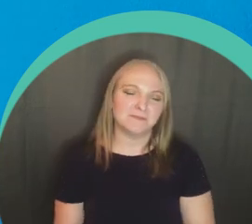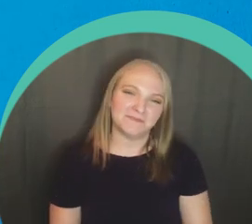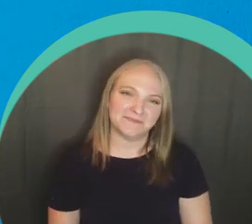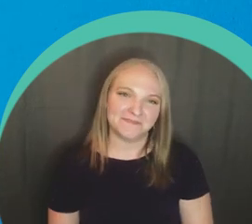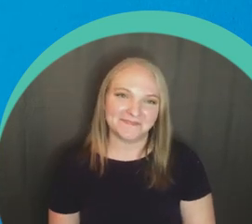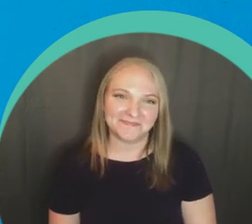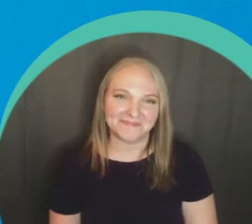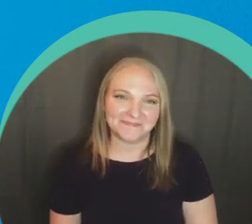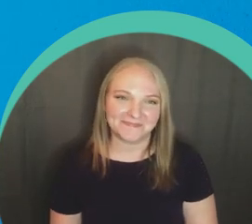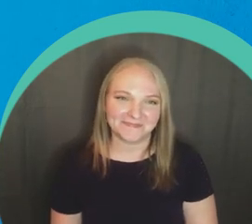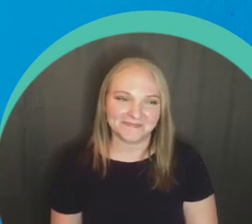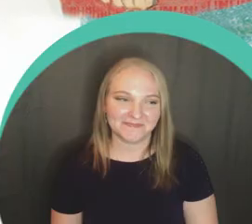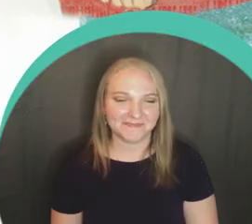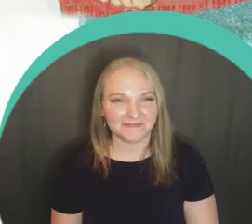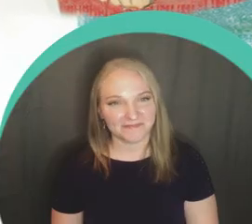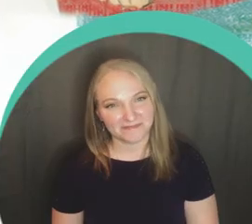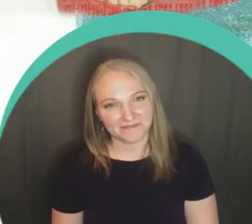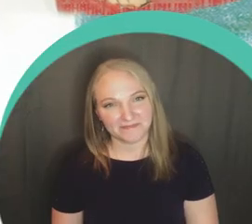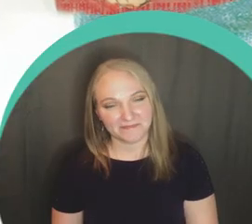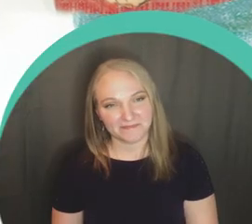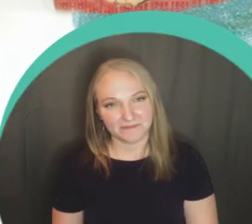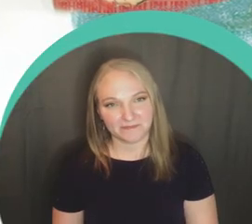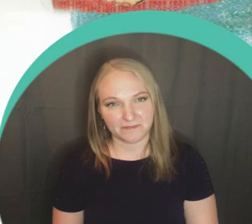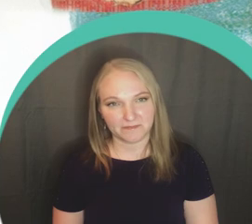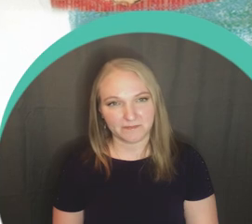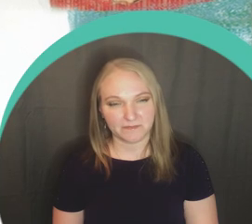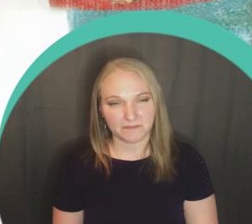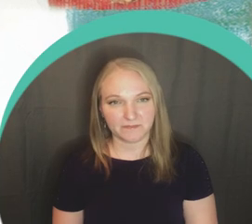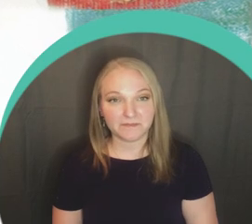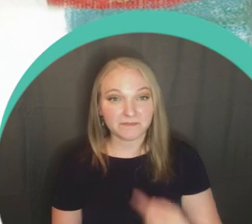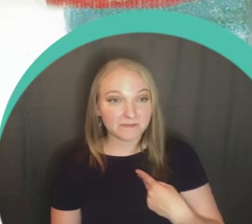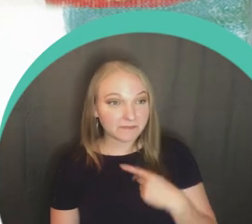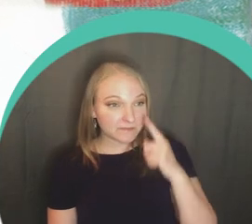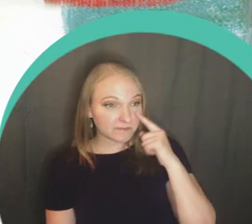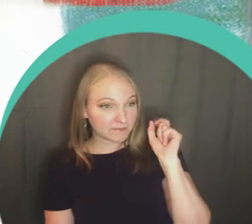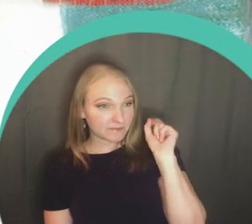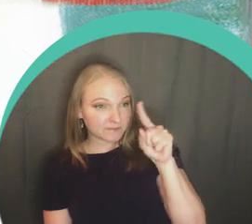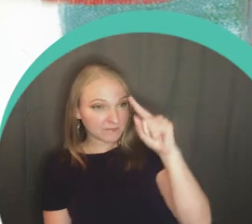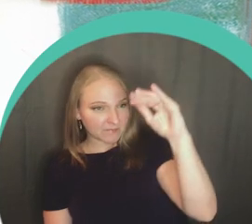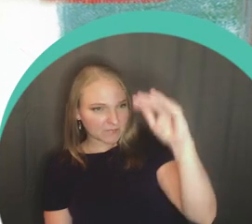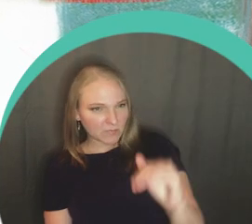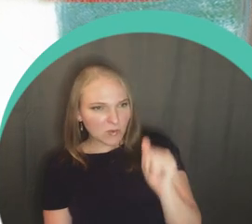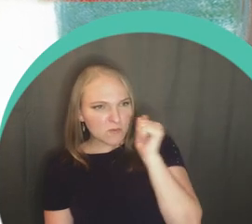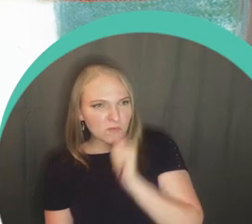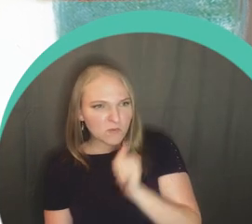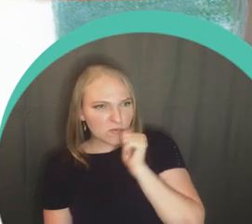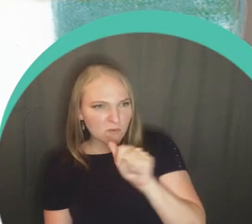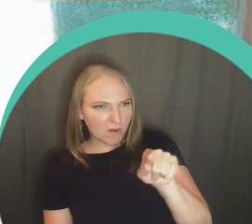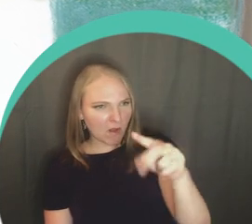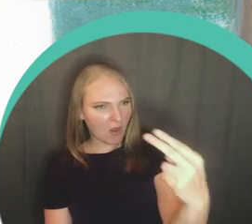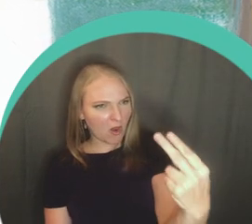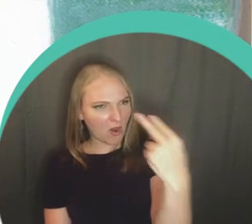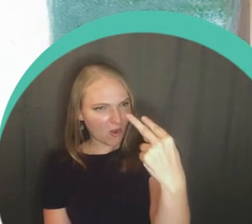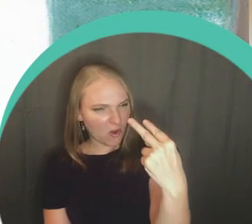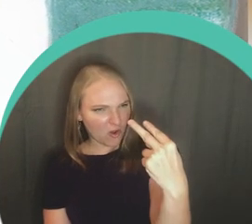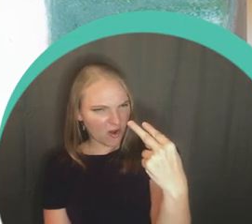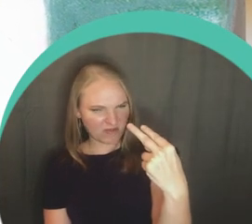I see a little girl looking at us. "Who's that?" I